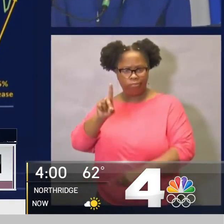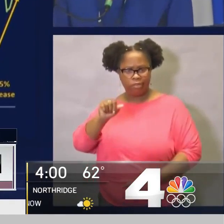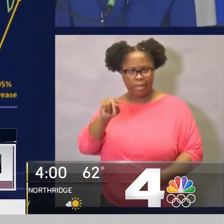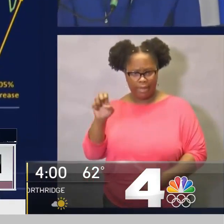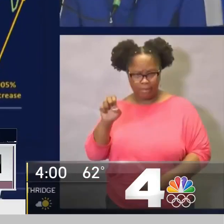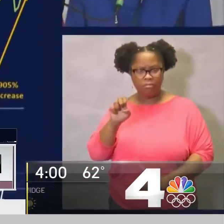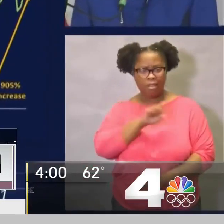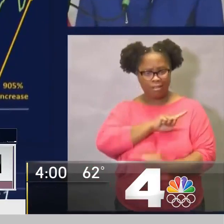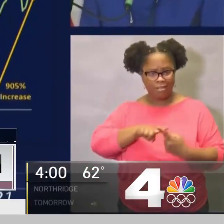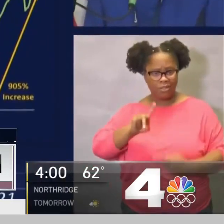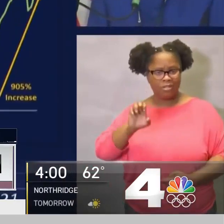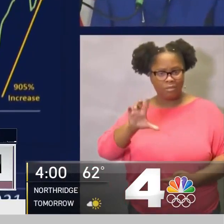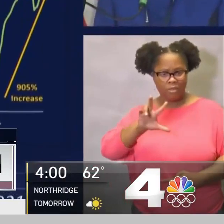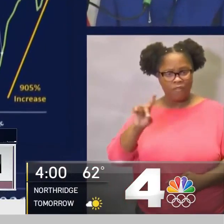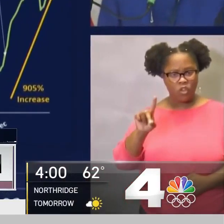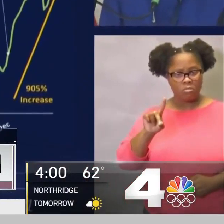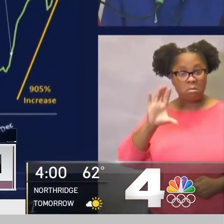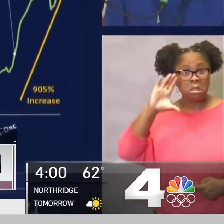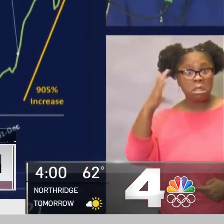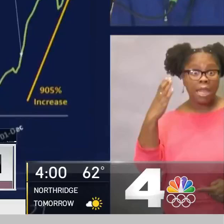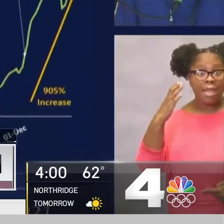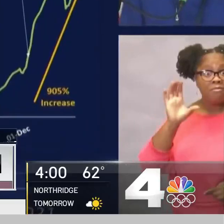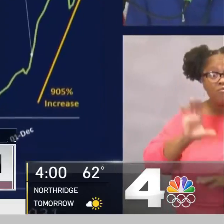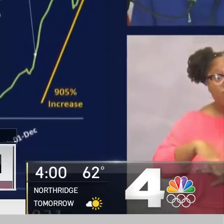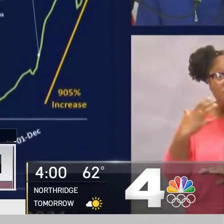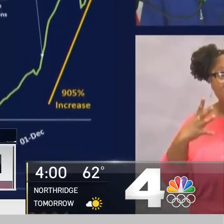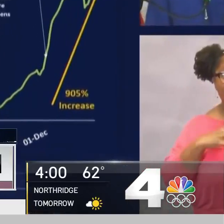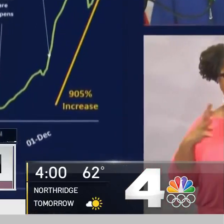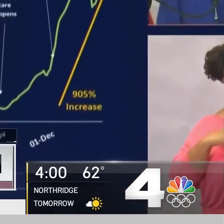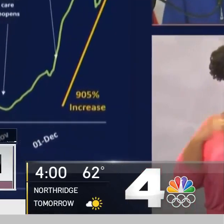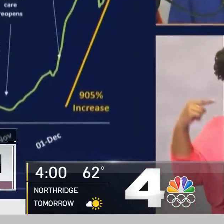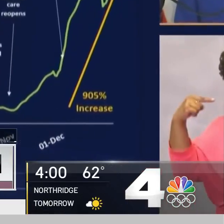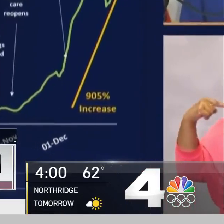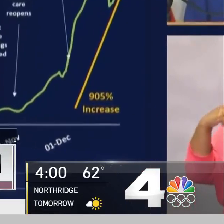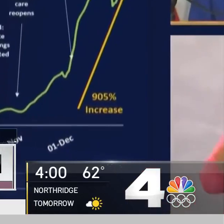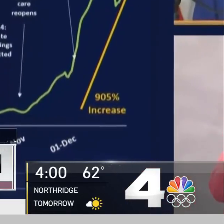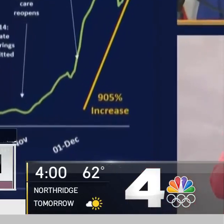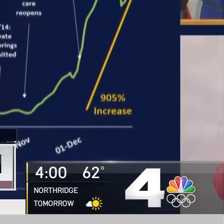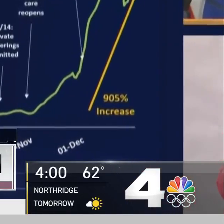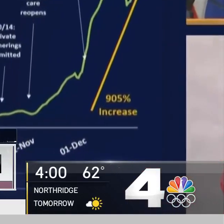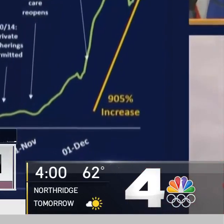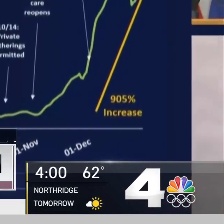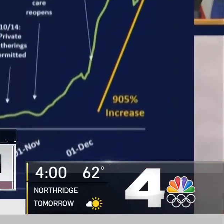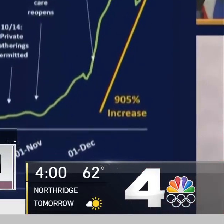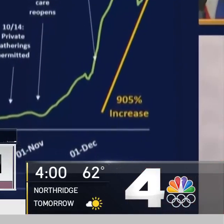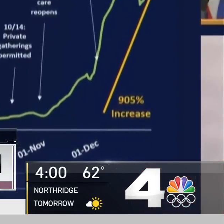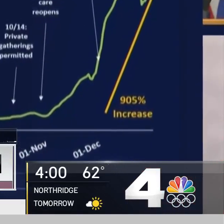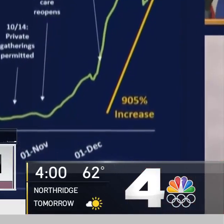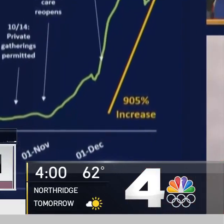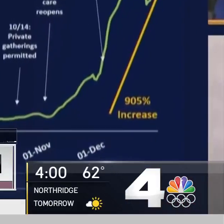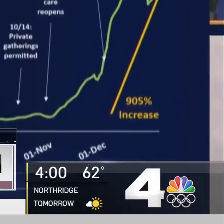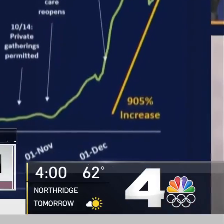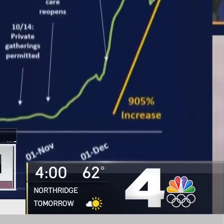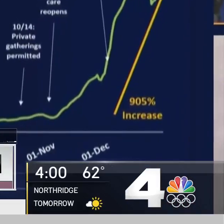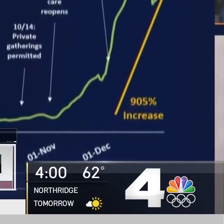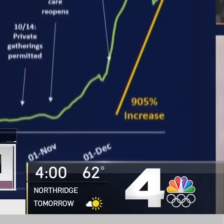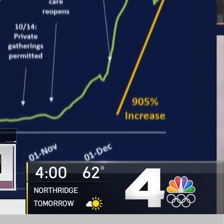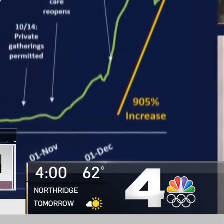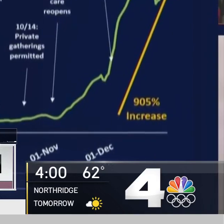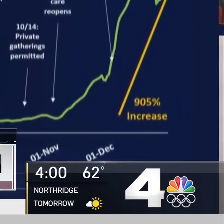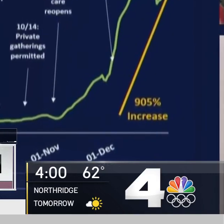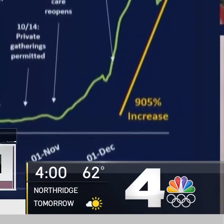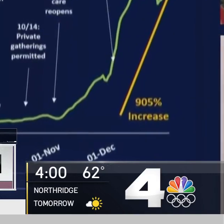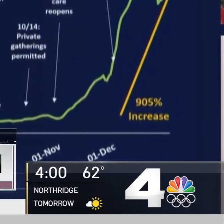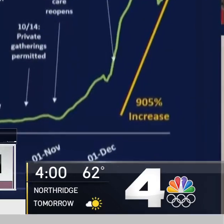in recent days, both in LA County and statewide. But health officials warn that's false security, likely the result of